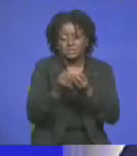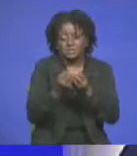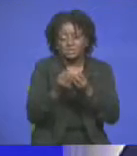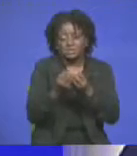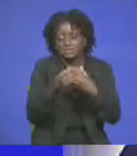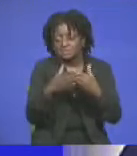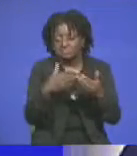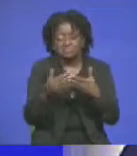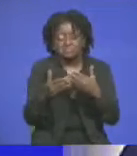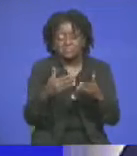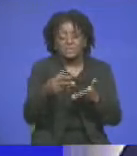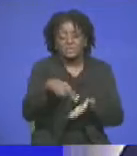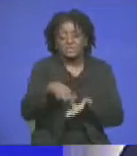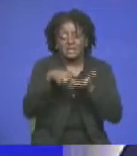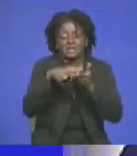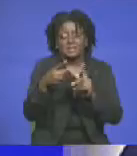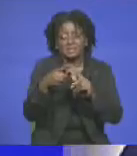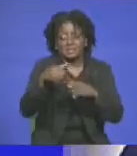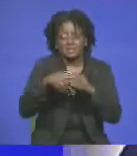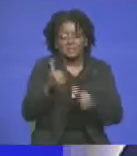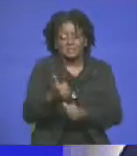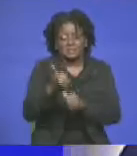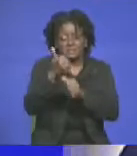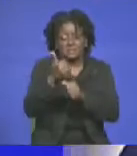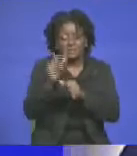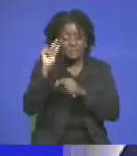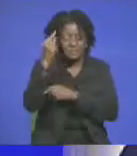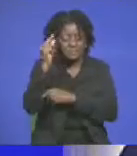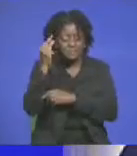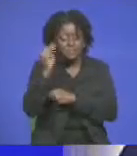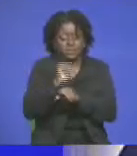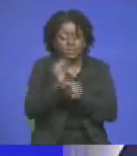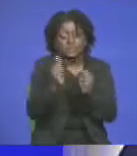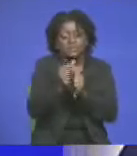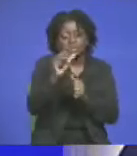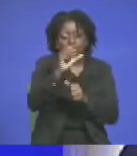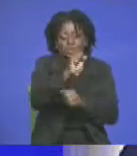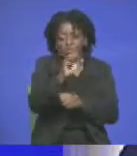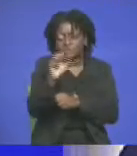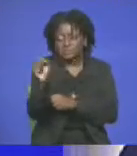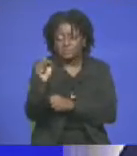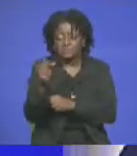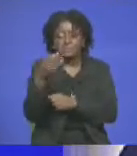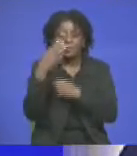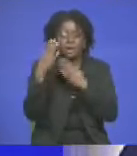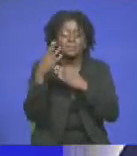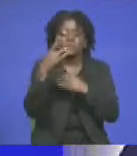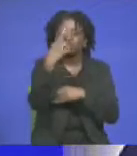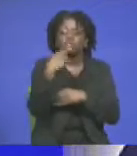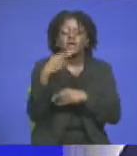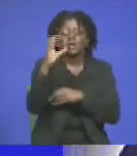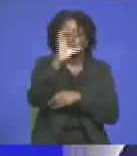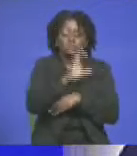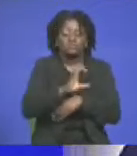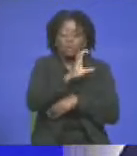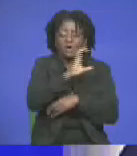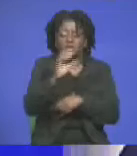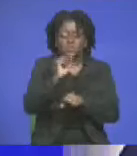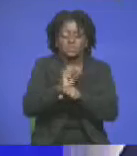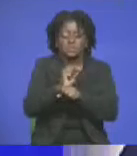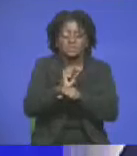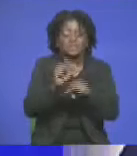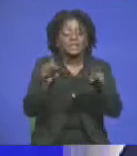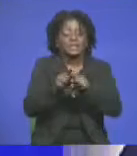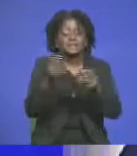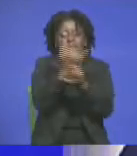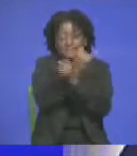auxiliary to the government and working hand in hand with social services, the Bahamas Red Cross operates as an autonomous body. Now, one